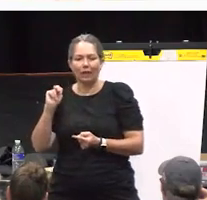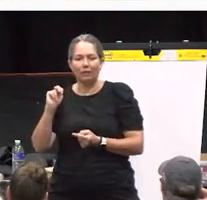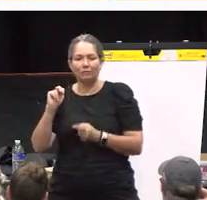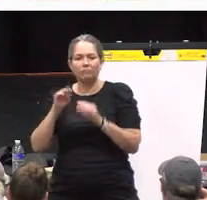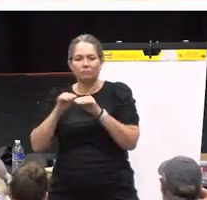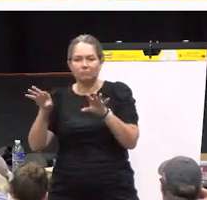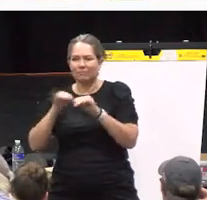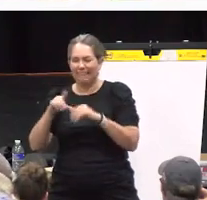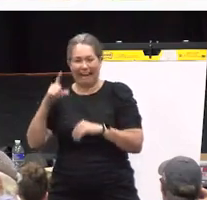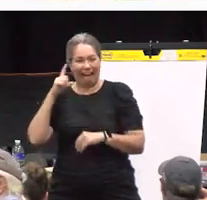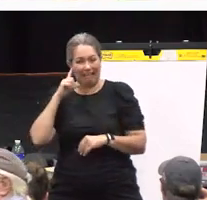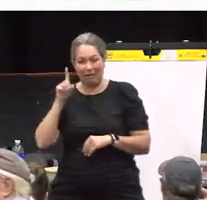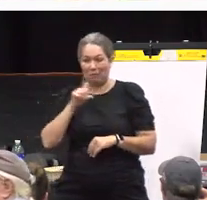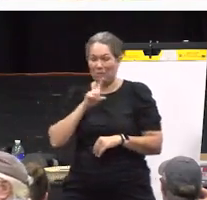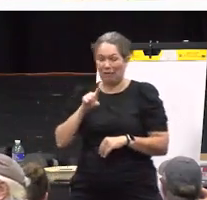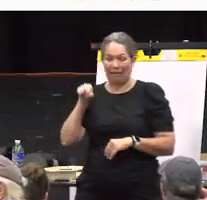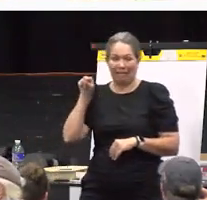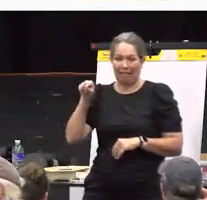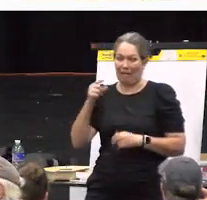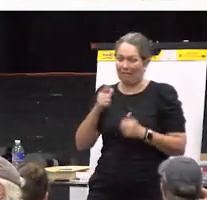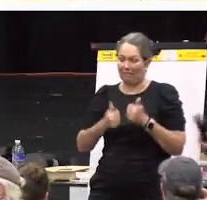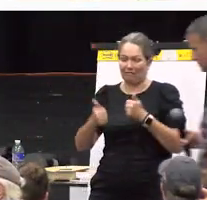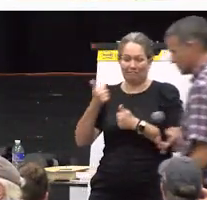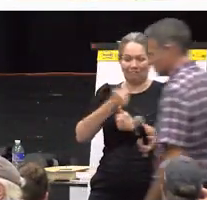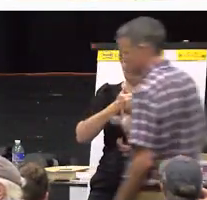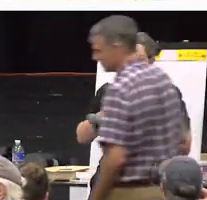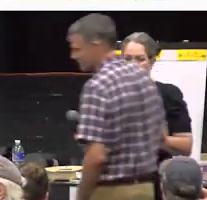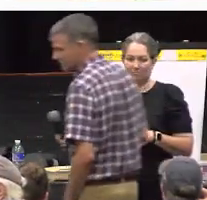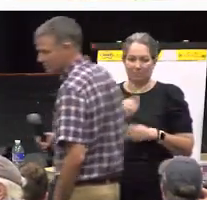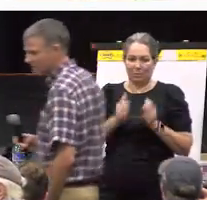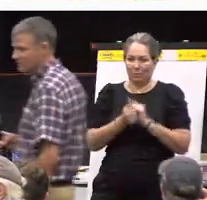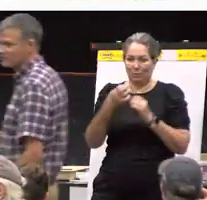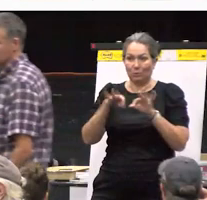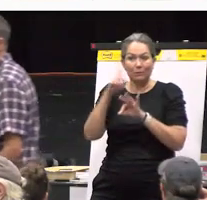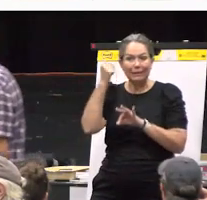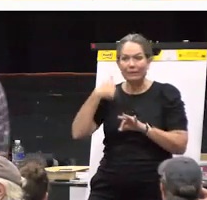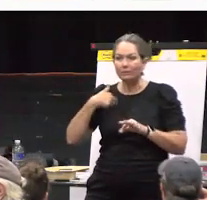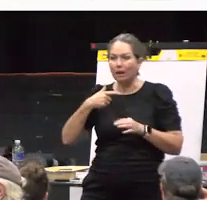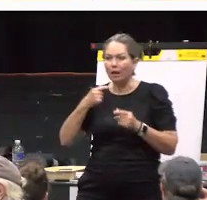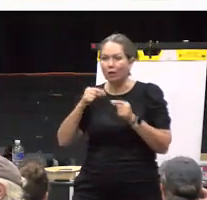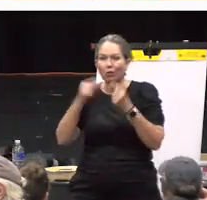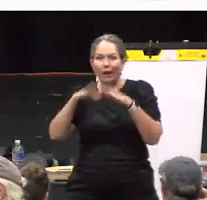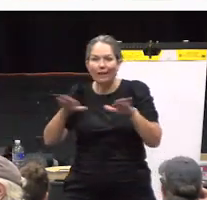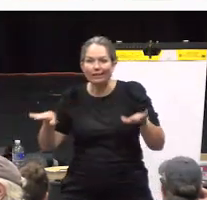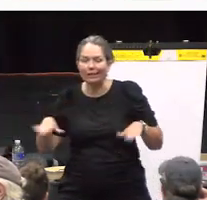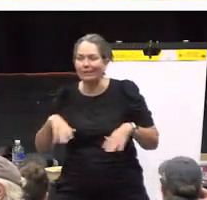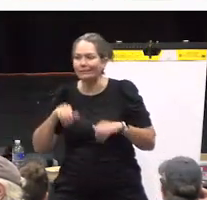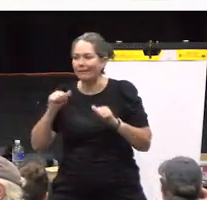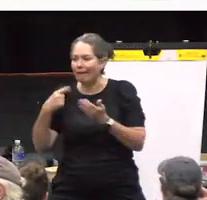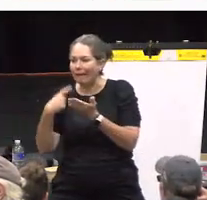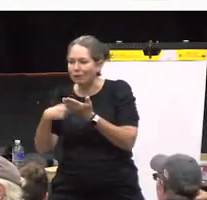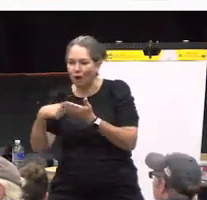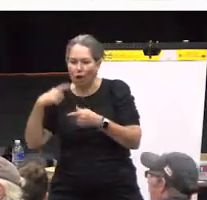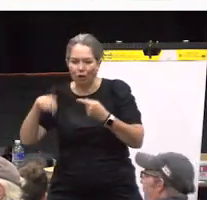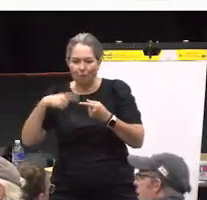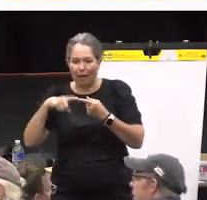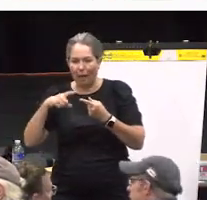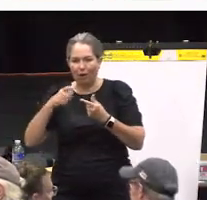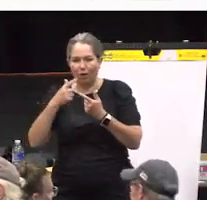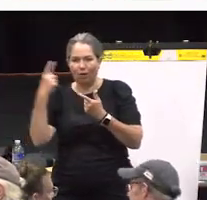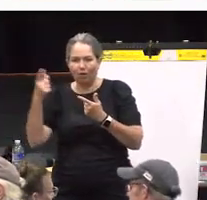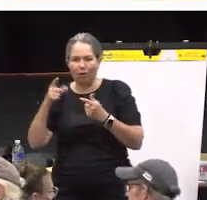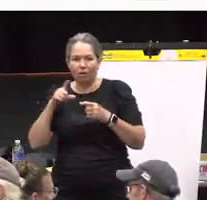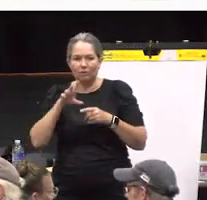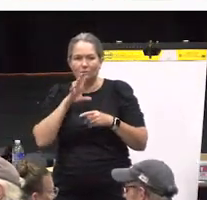think this is the kitchen table. I think this is when my grandchildren and my friends and I can sit around and we can talk about exactly what we're